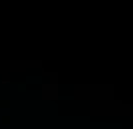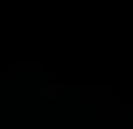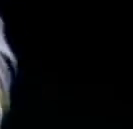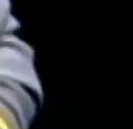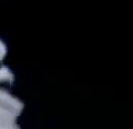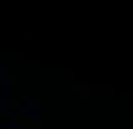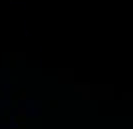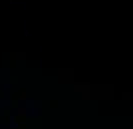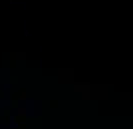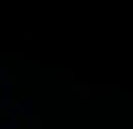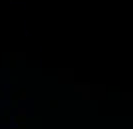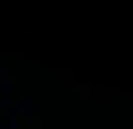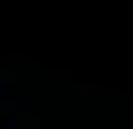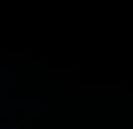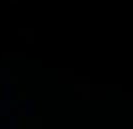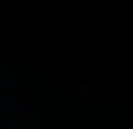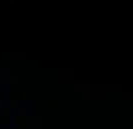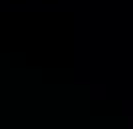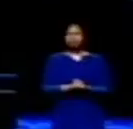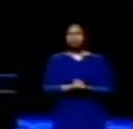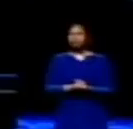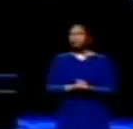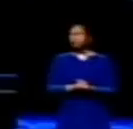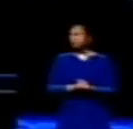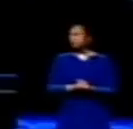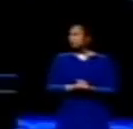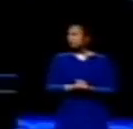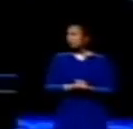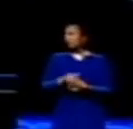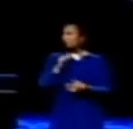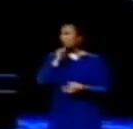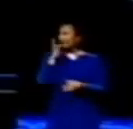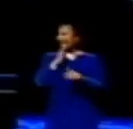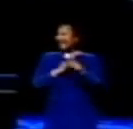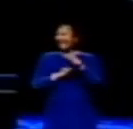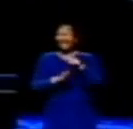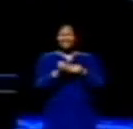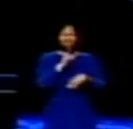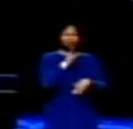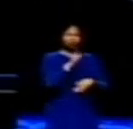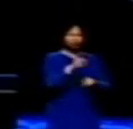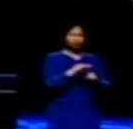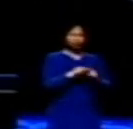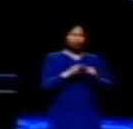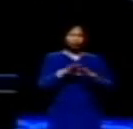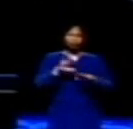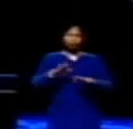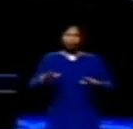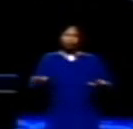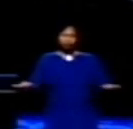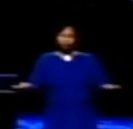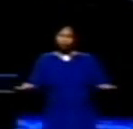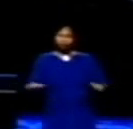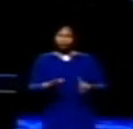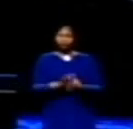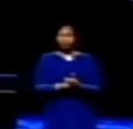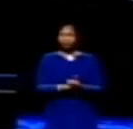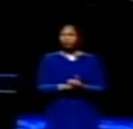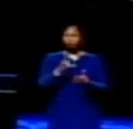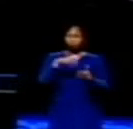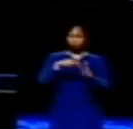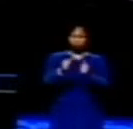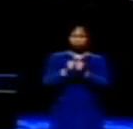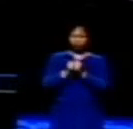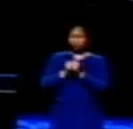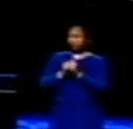Psalm 78 verse 4. We will not hide these truths from our children. Read with